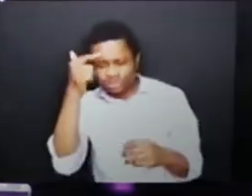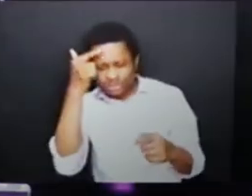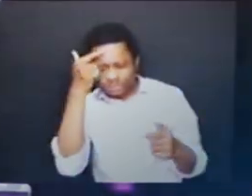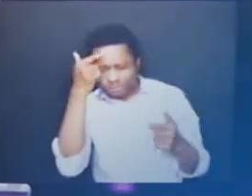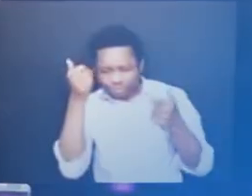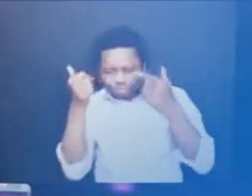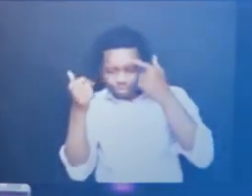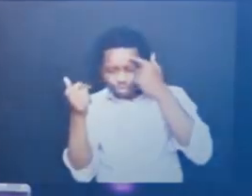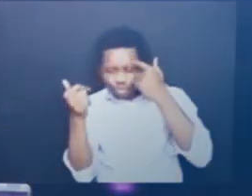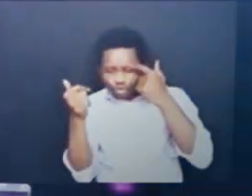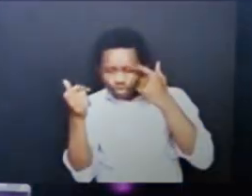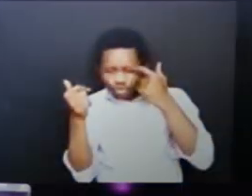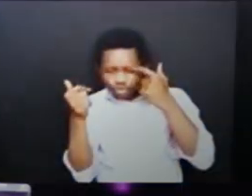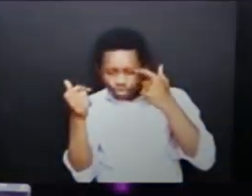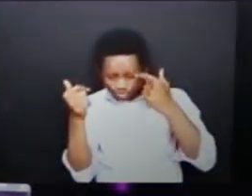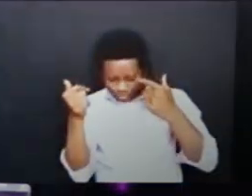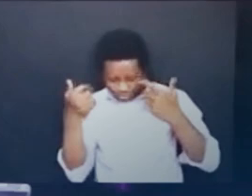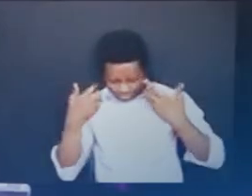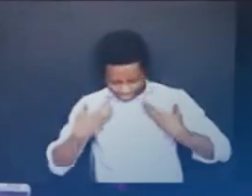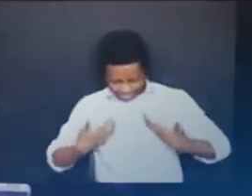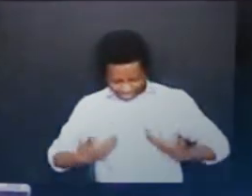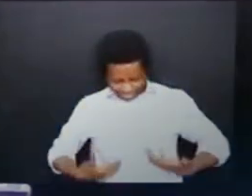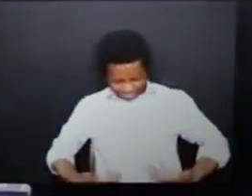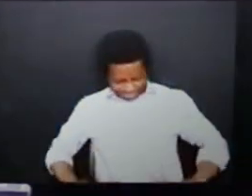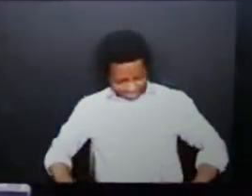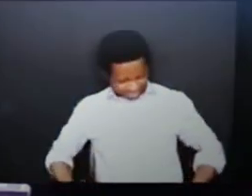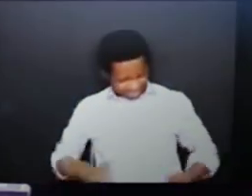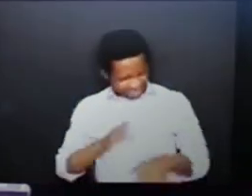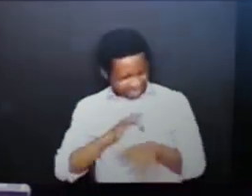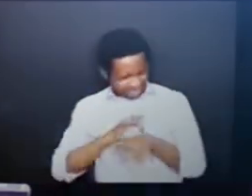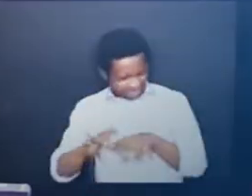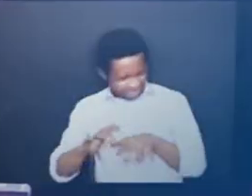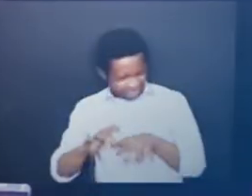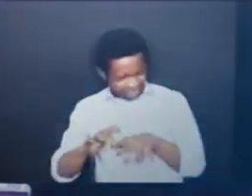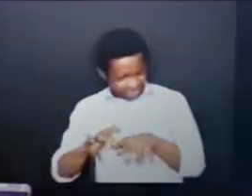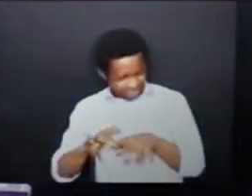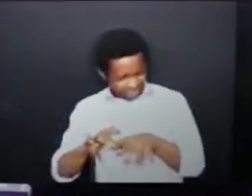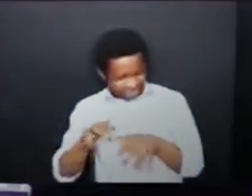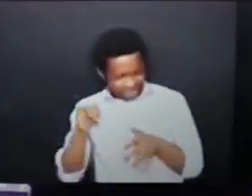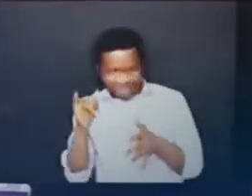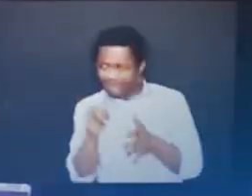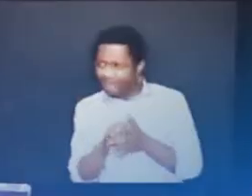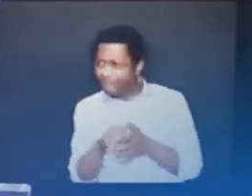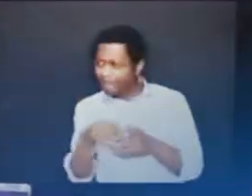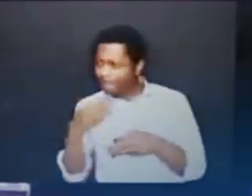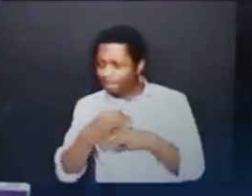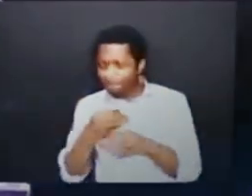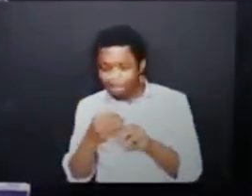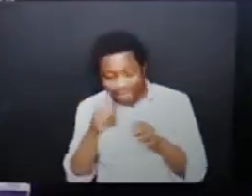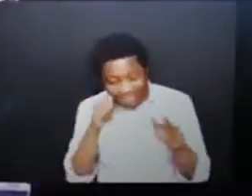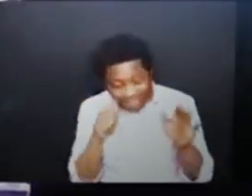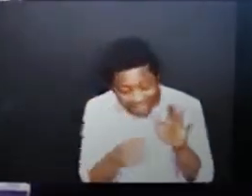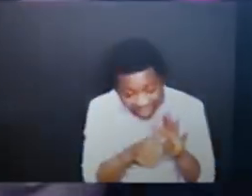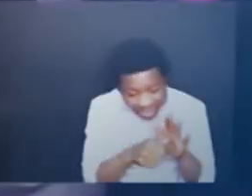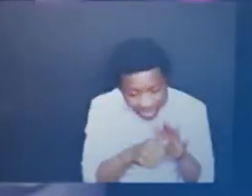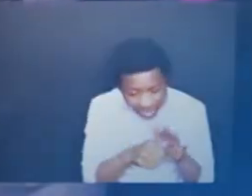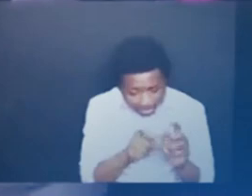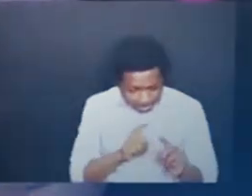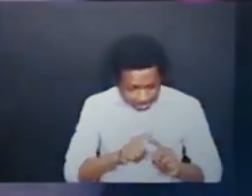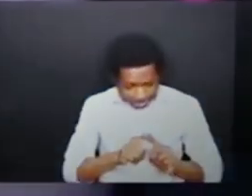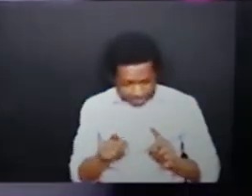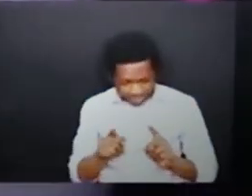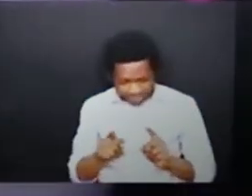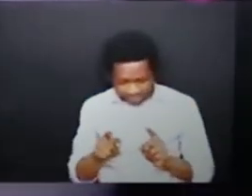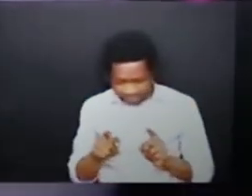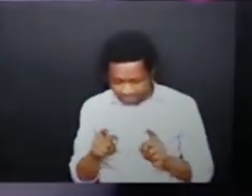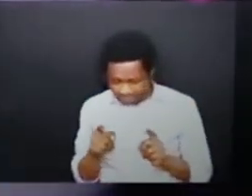But fear always prepares a hiding place for its captives. And yes, sir, what that the gentle and woko huntai.